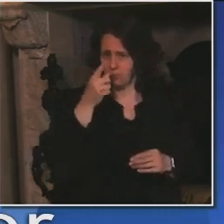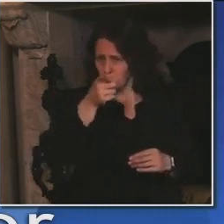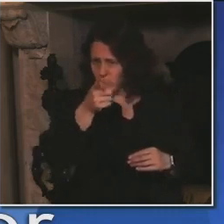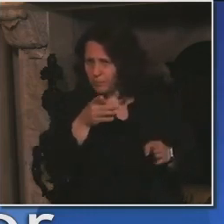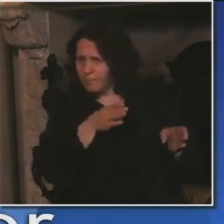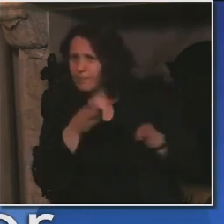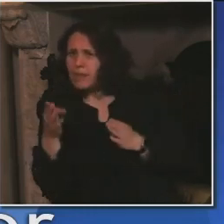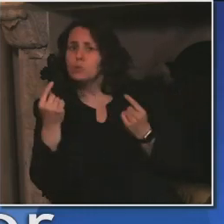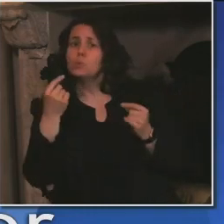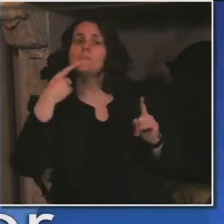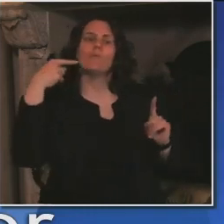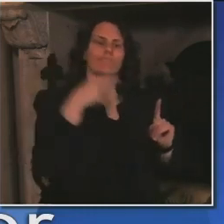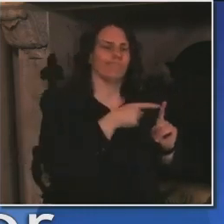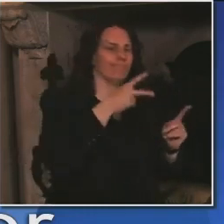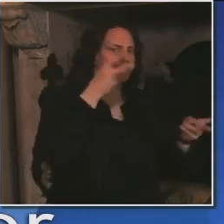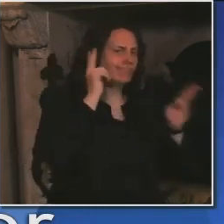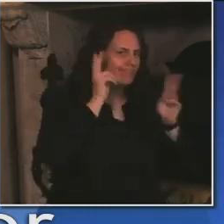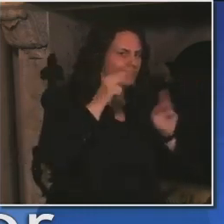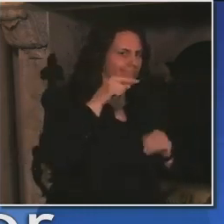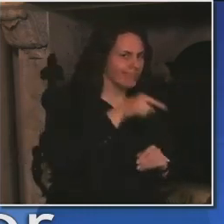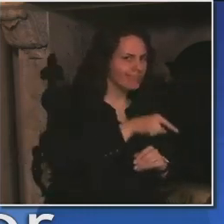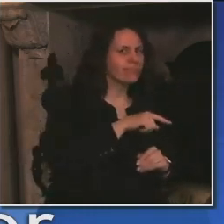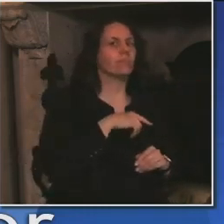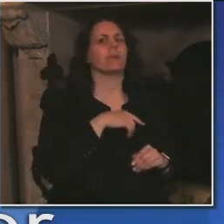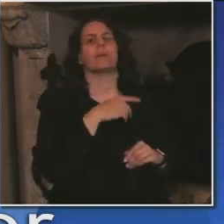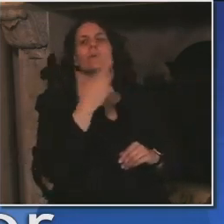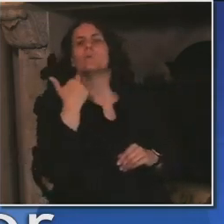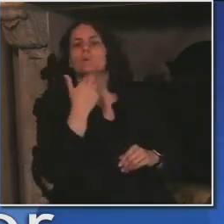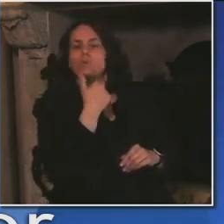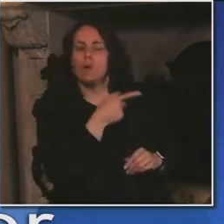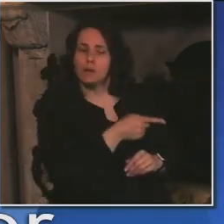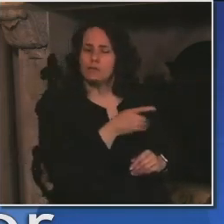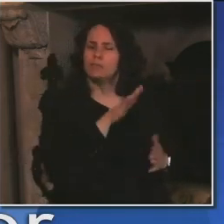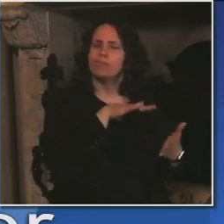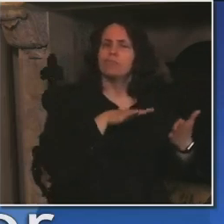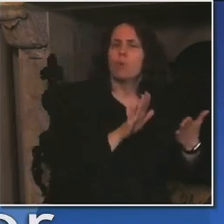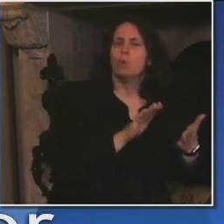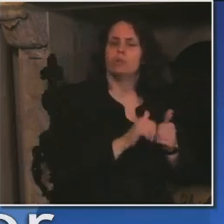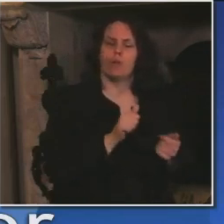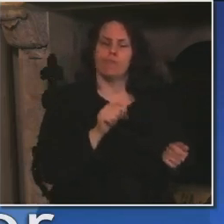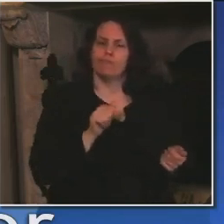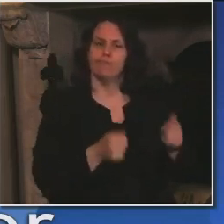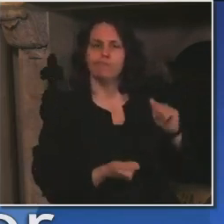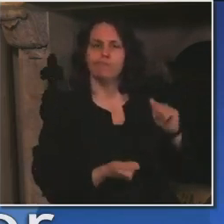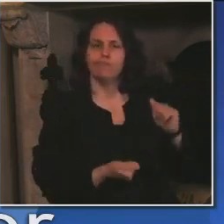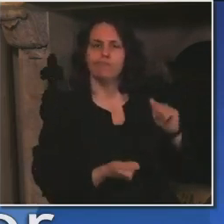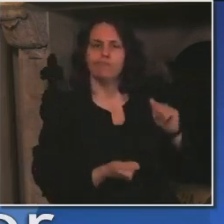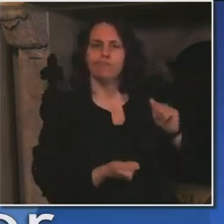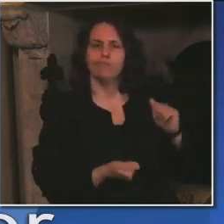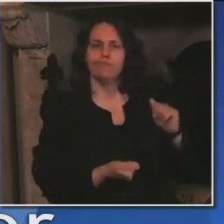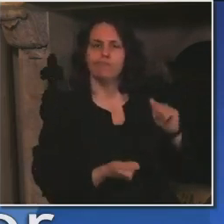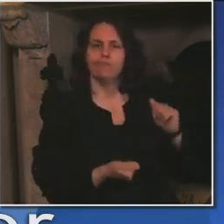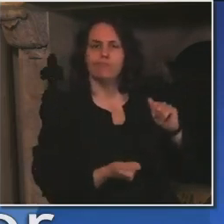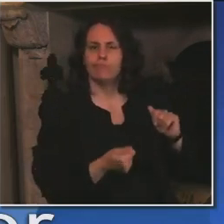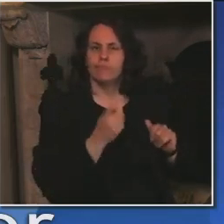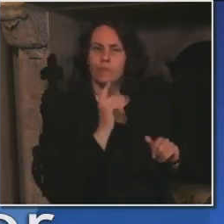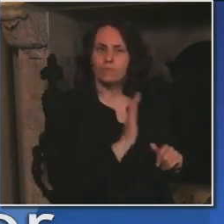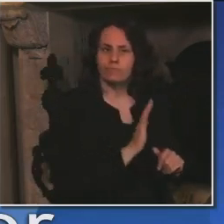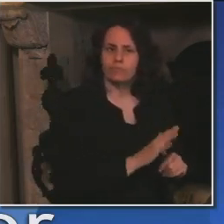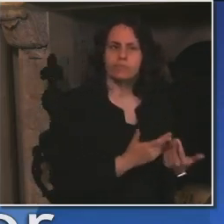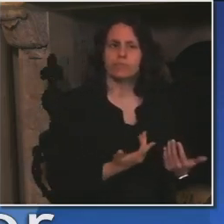looking at alternate ways to do their business? And if so, is there any guidance from the state or anybody that can work